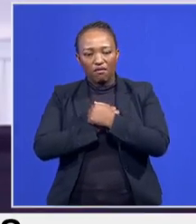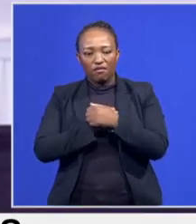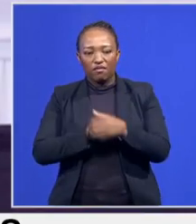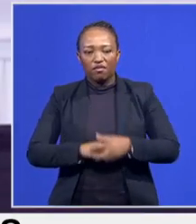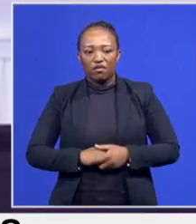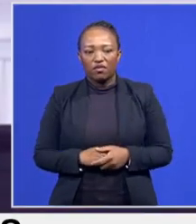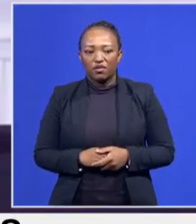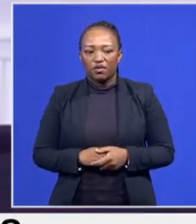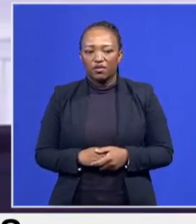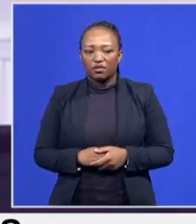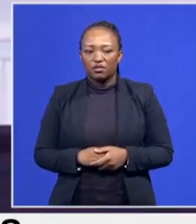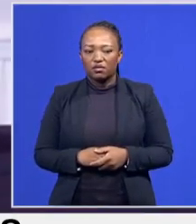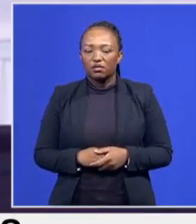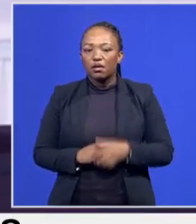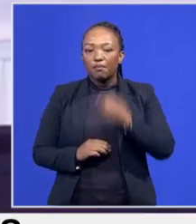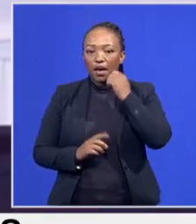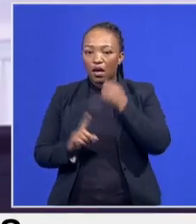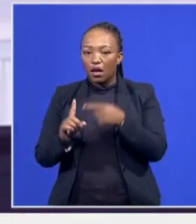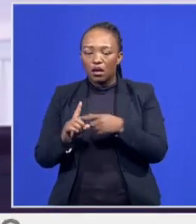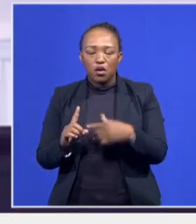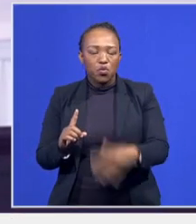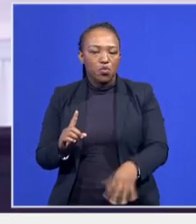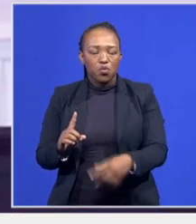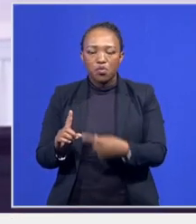This was a good man.